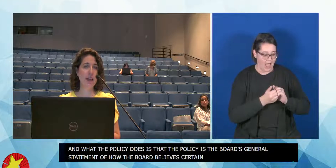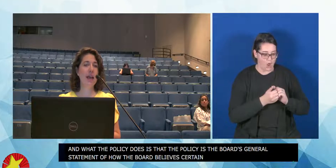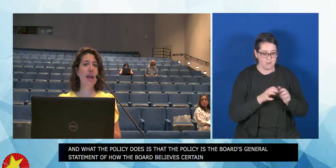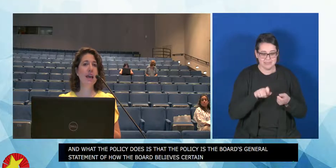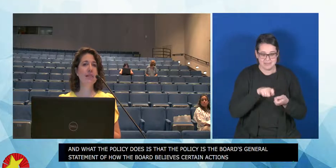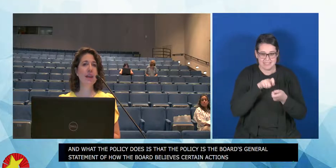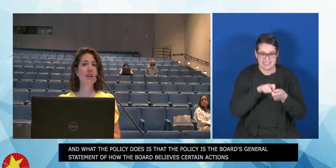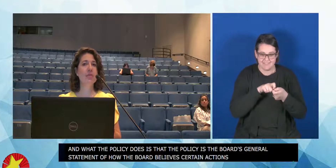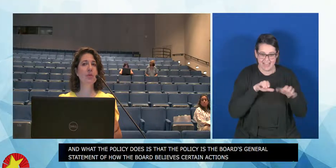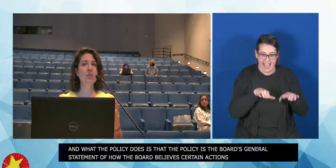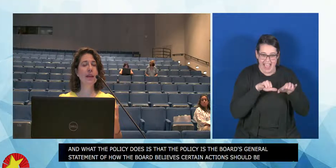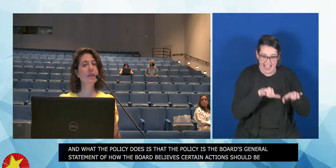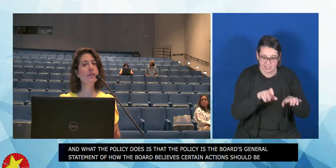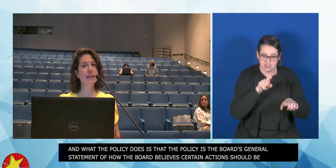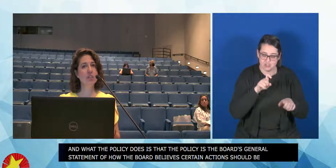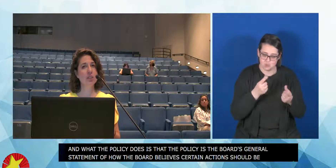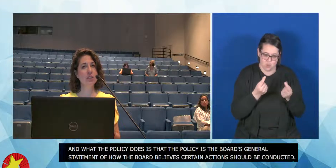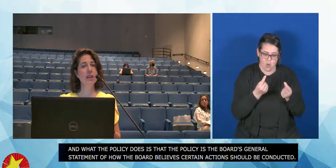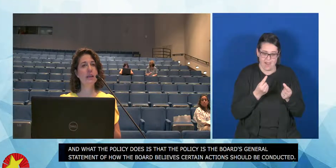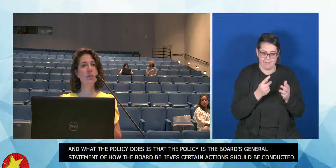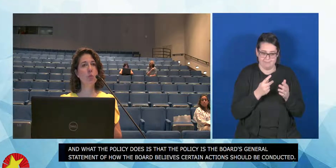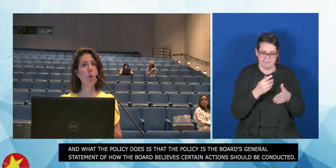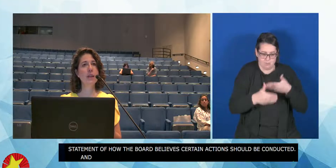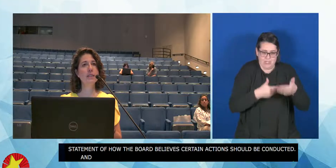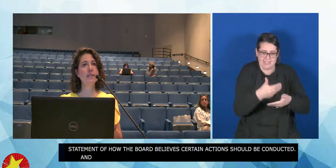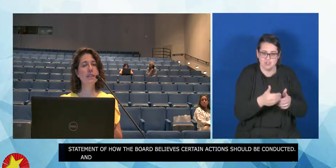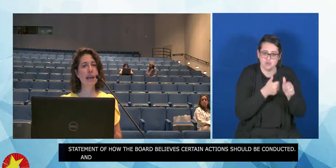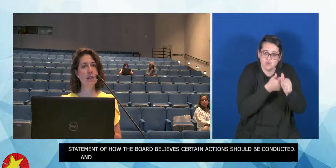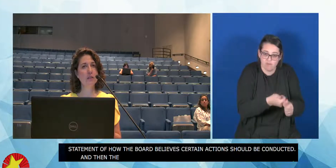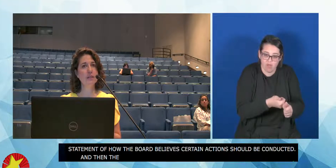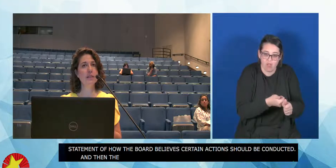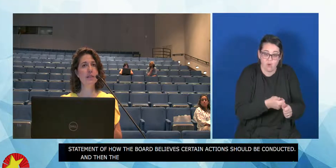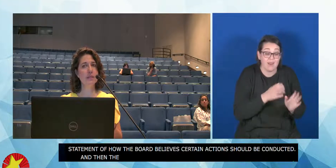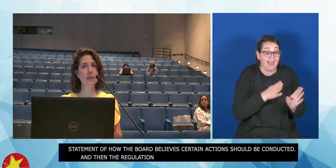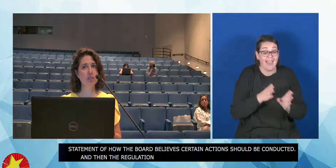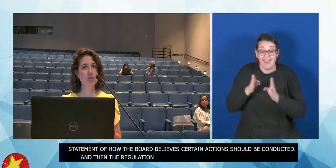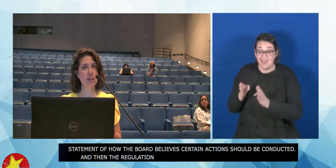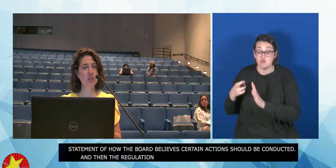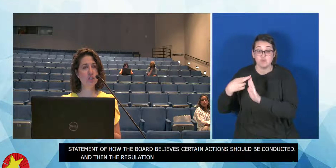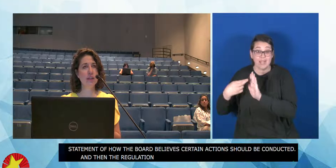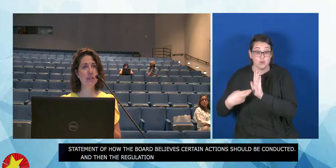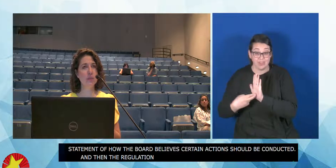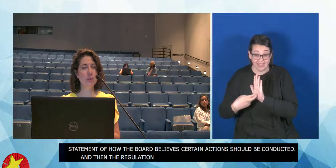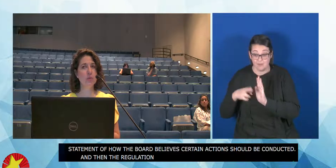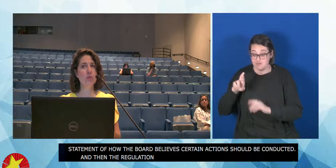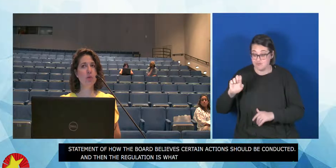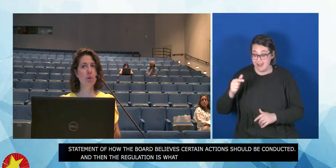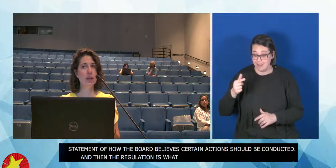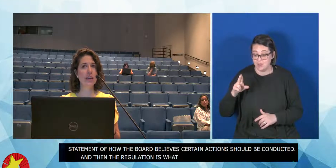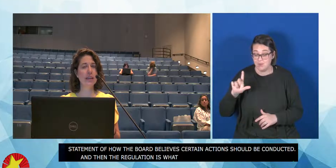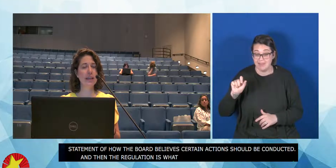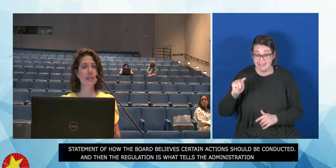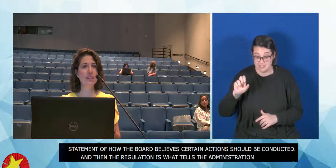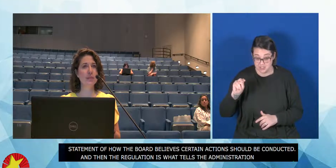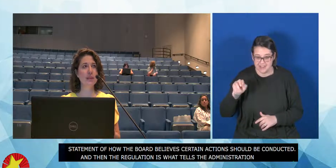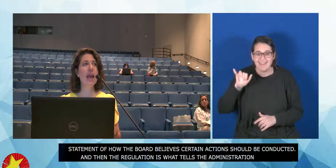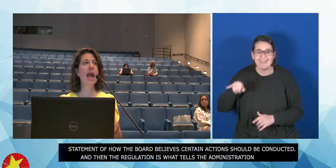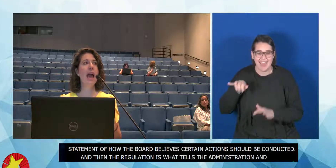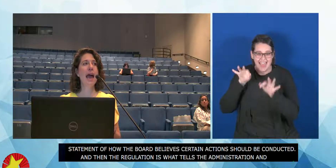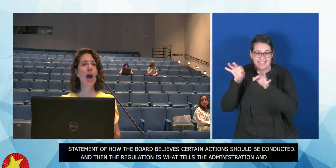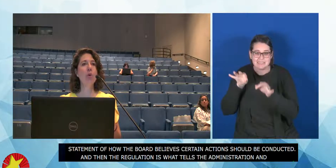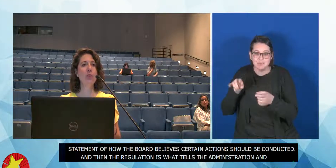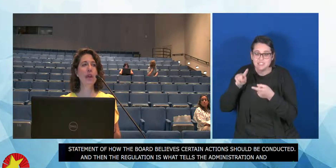conducted. And then the regulation is what tells the administration and the people who are working at